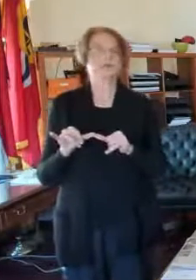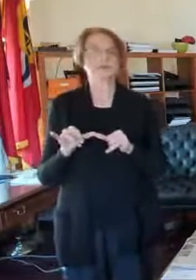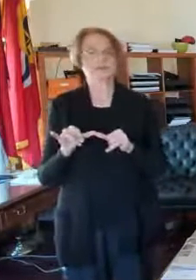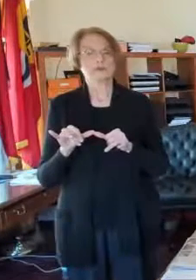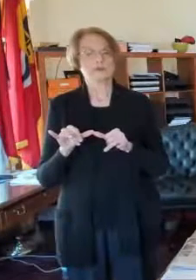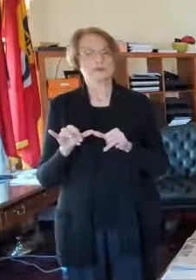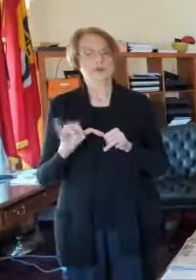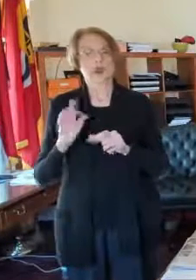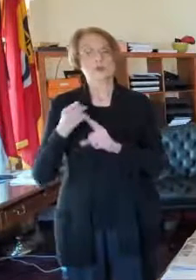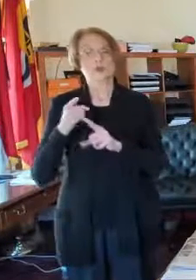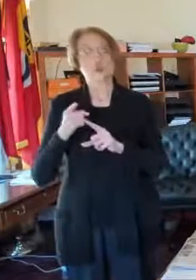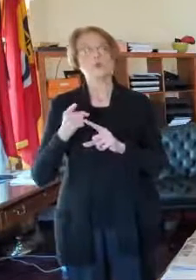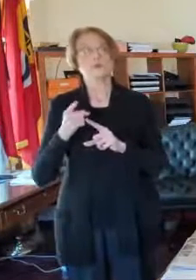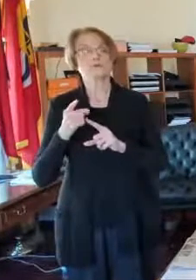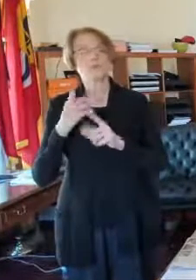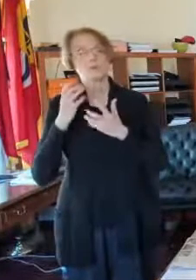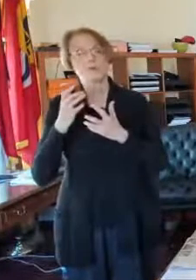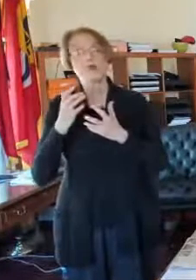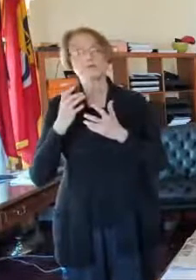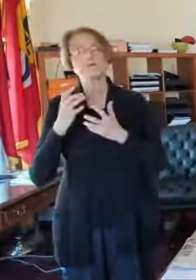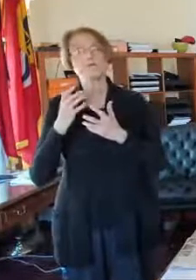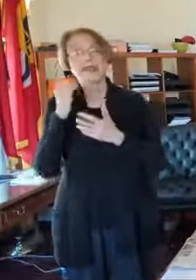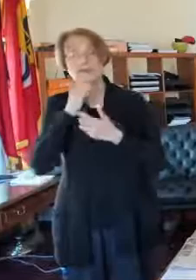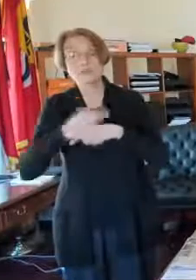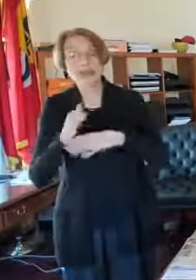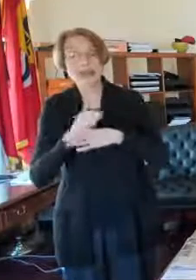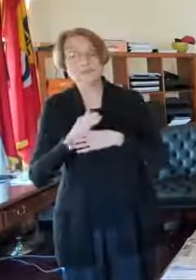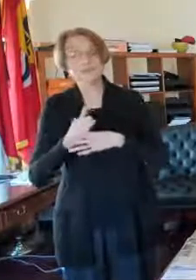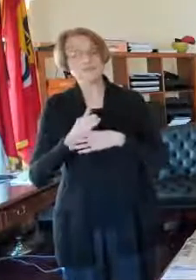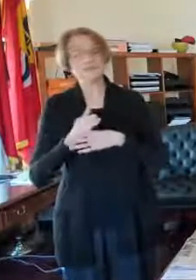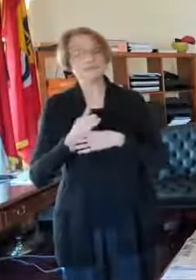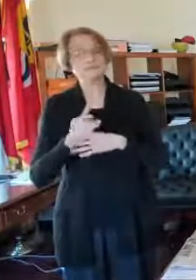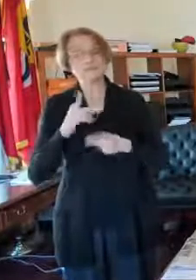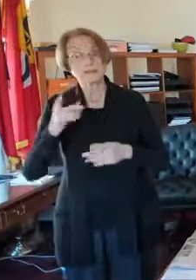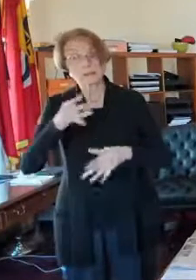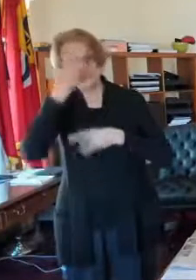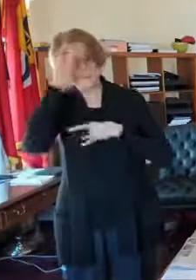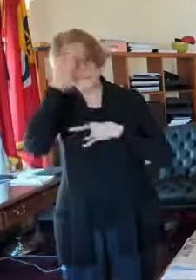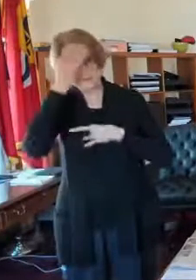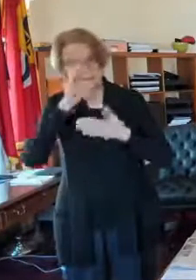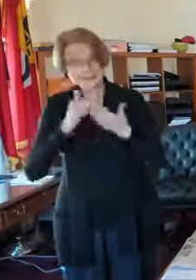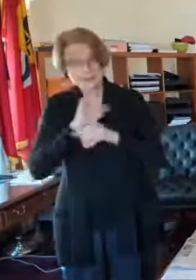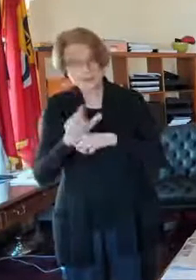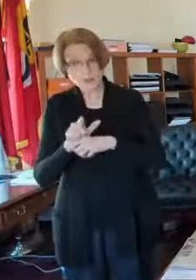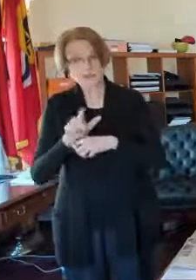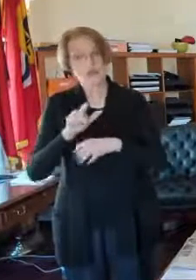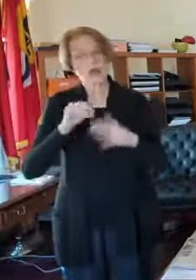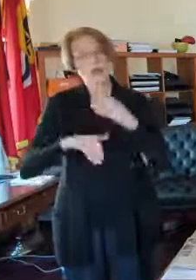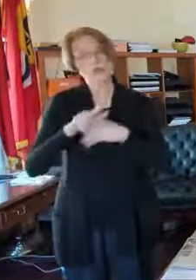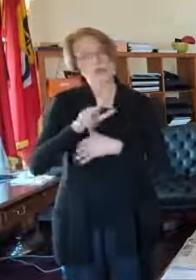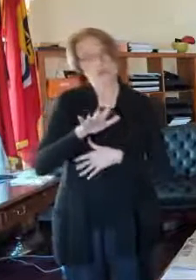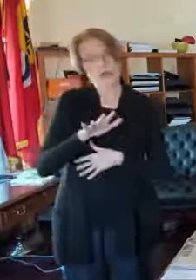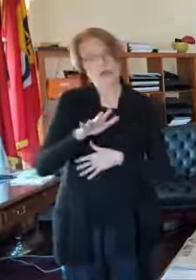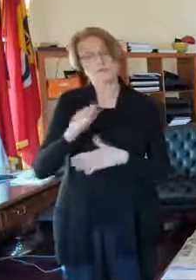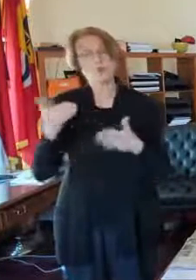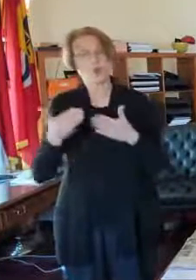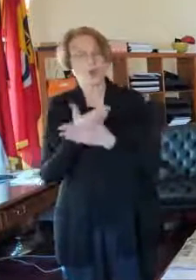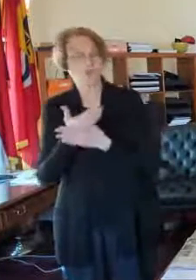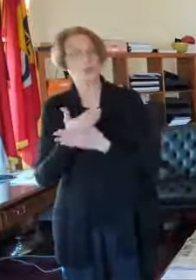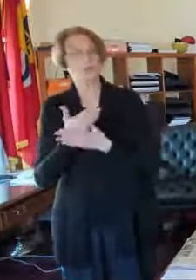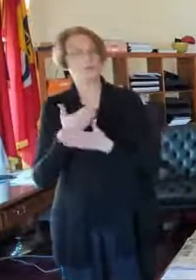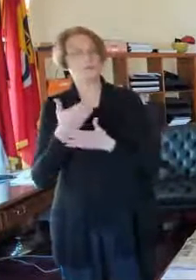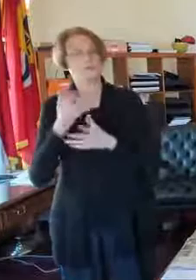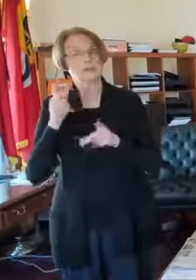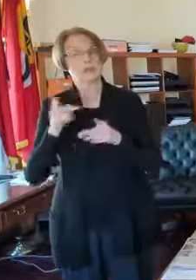in the city of St. Louis drop below 35. We want to see hospitalizations, new admissions to the hospital in the